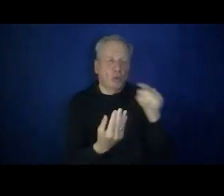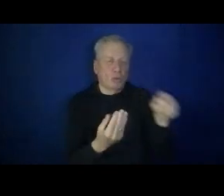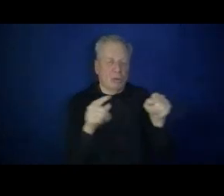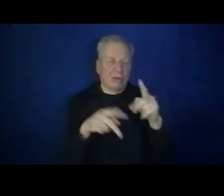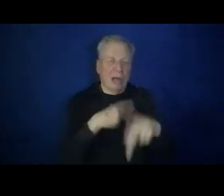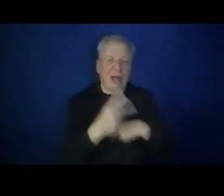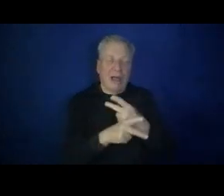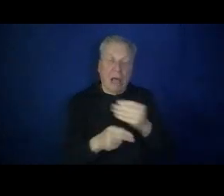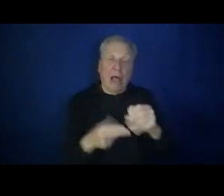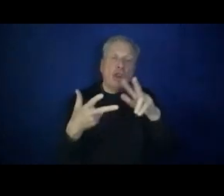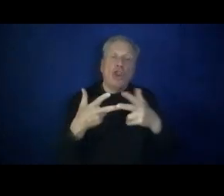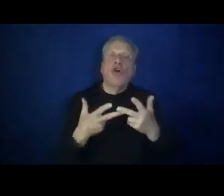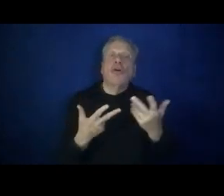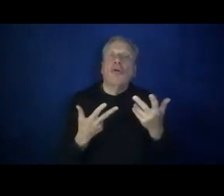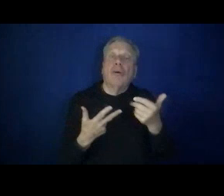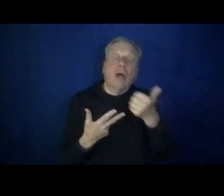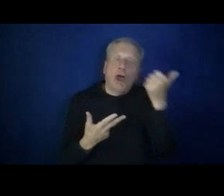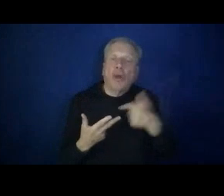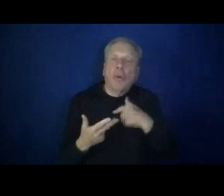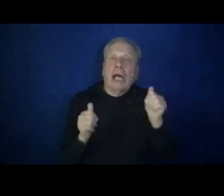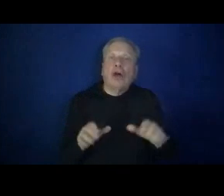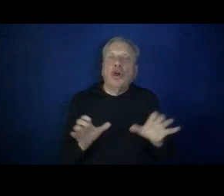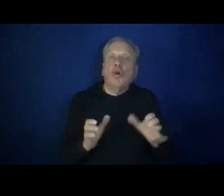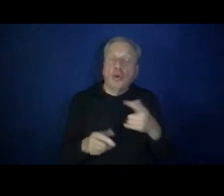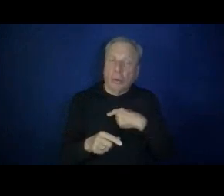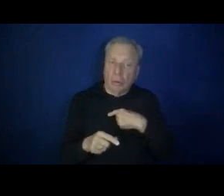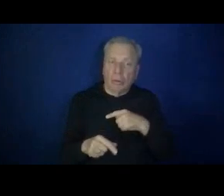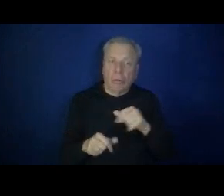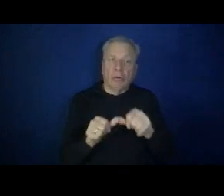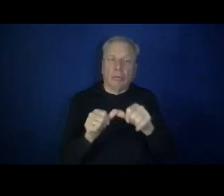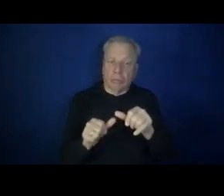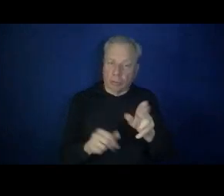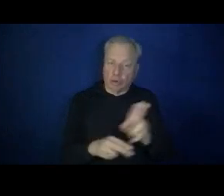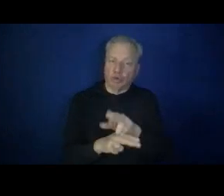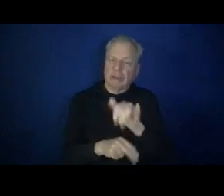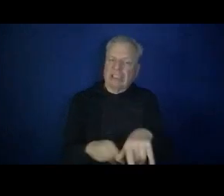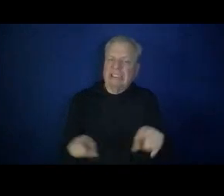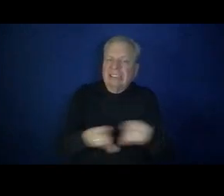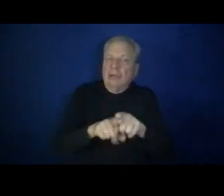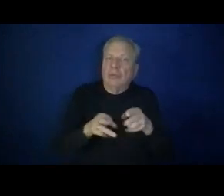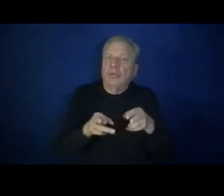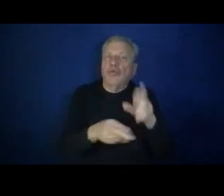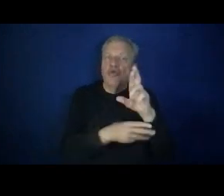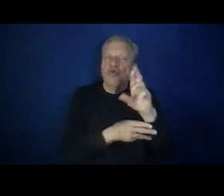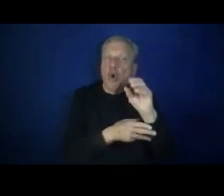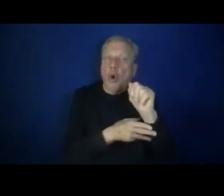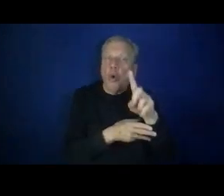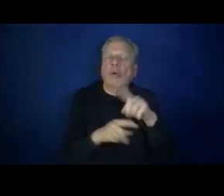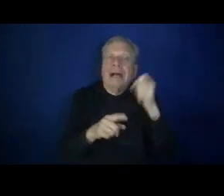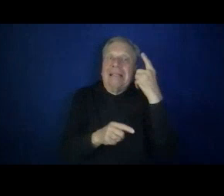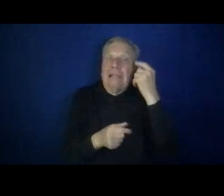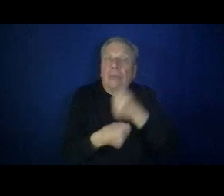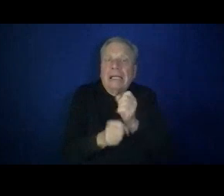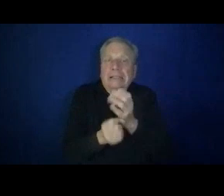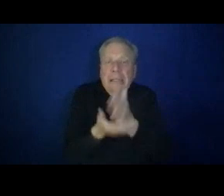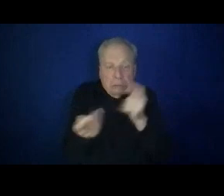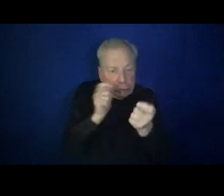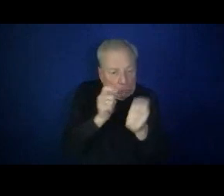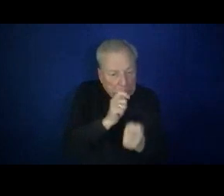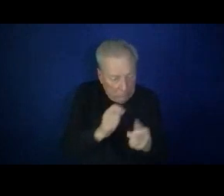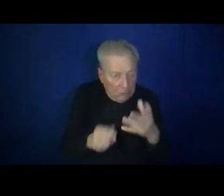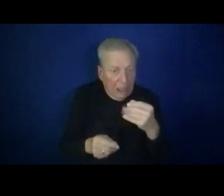third option is to continue using the existing road, but to make some alignment changes. So we take